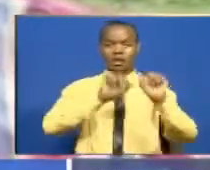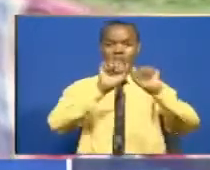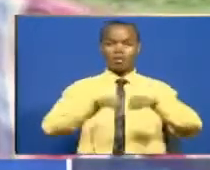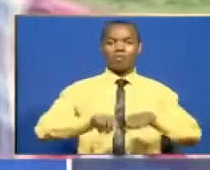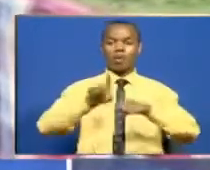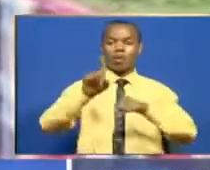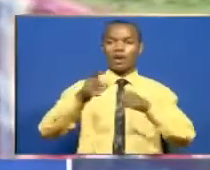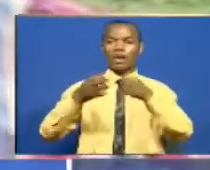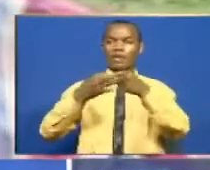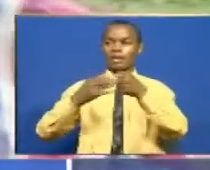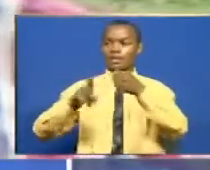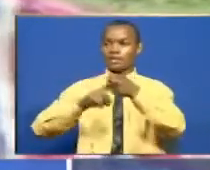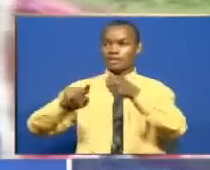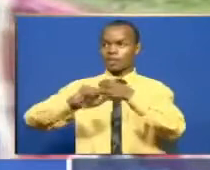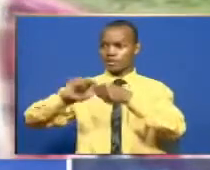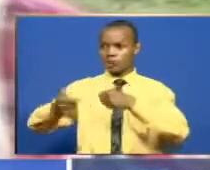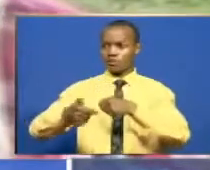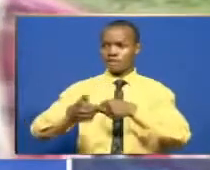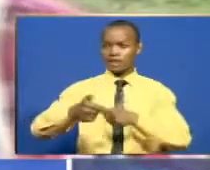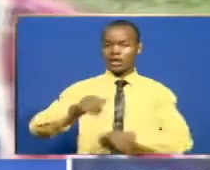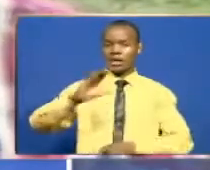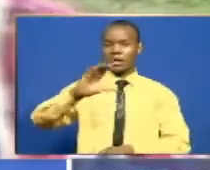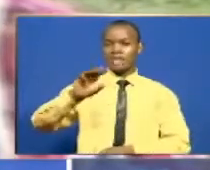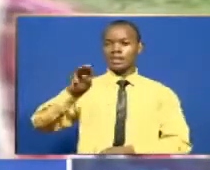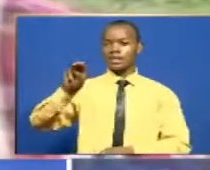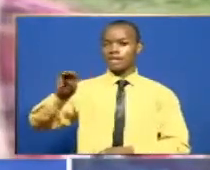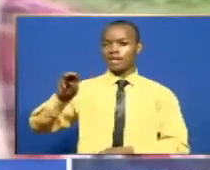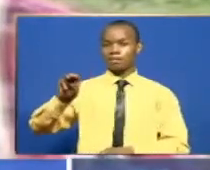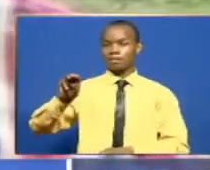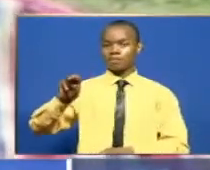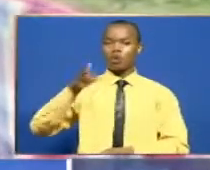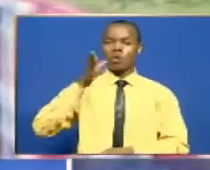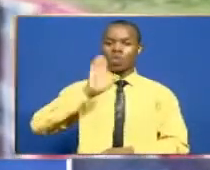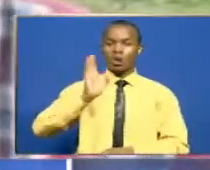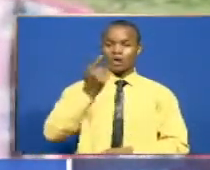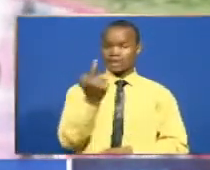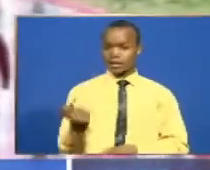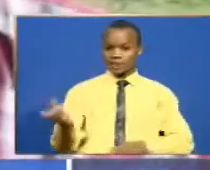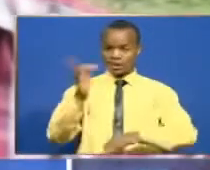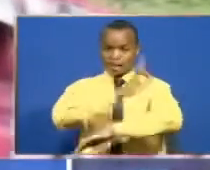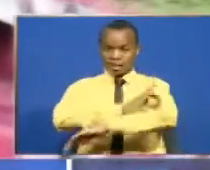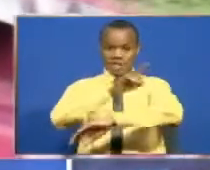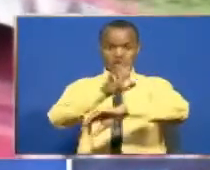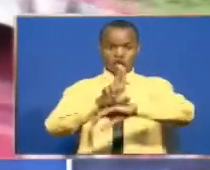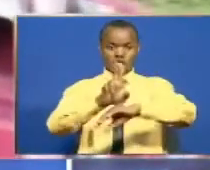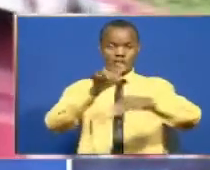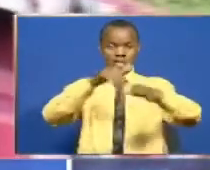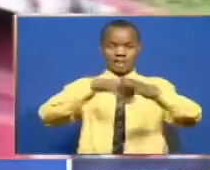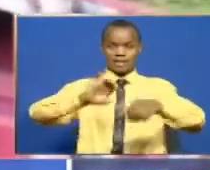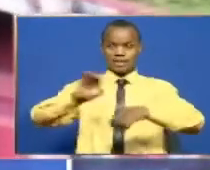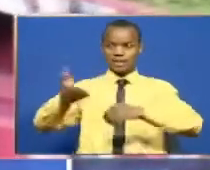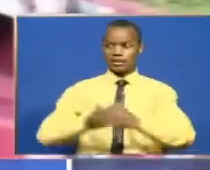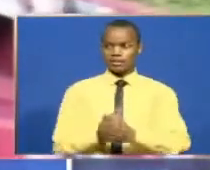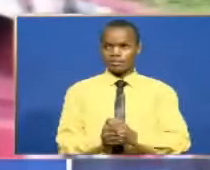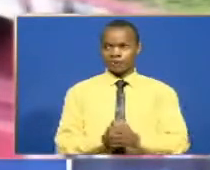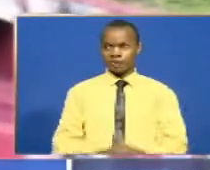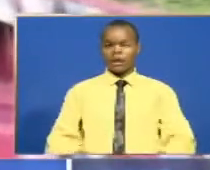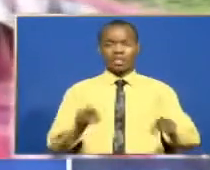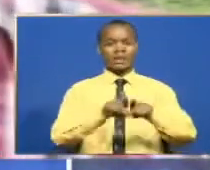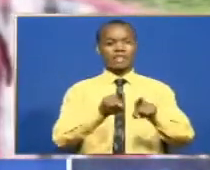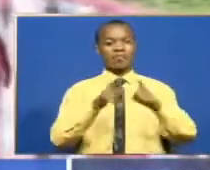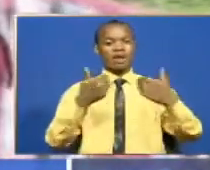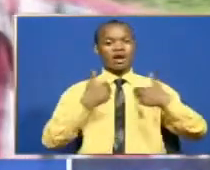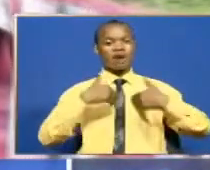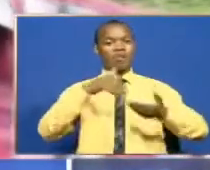186,000 cubic meters of water per day for use in those cities. We will sufficiently have some